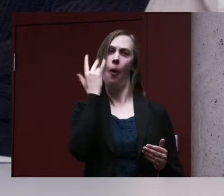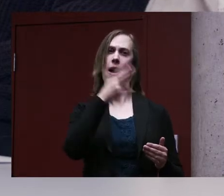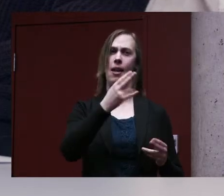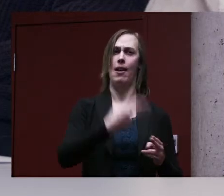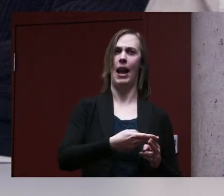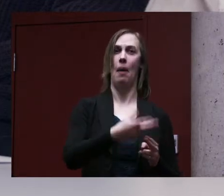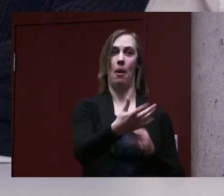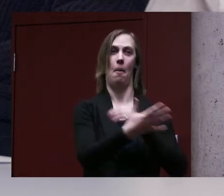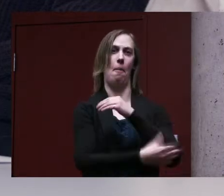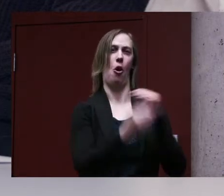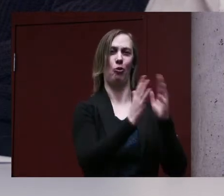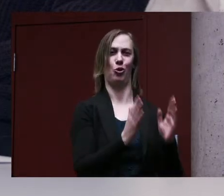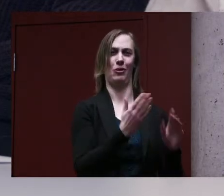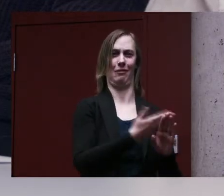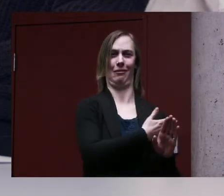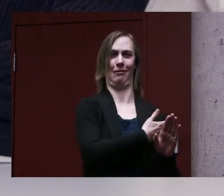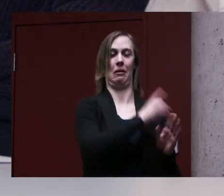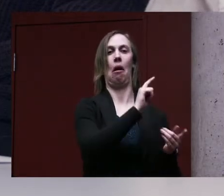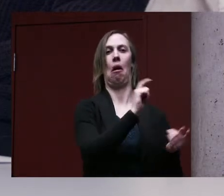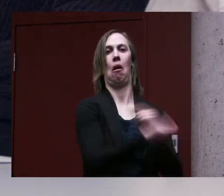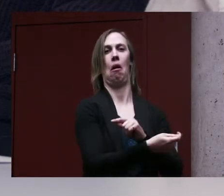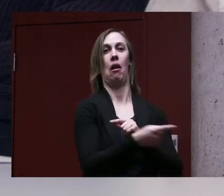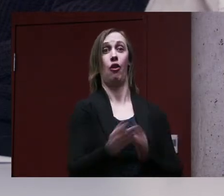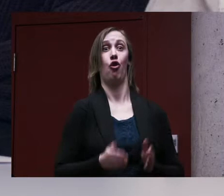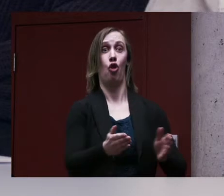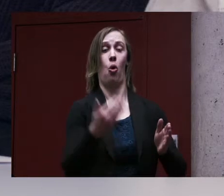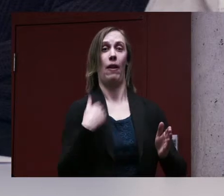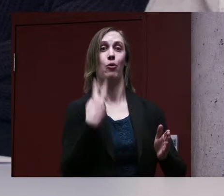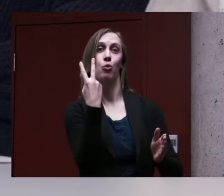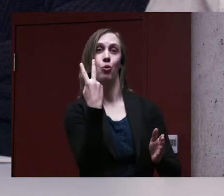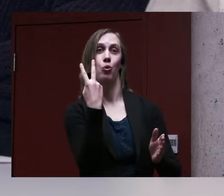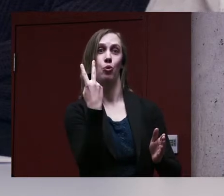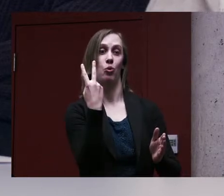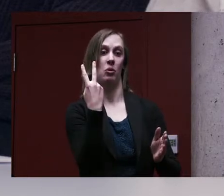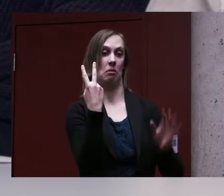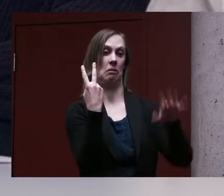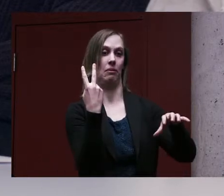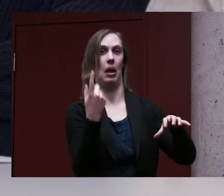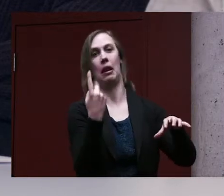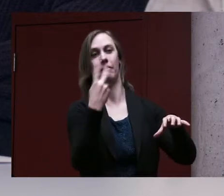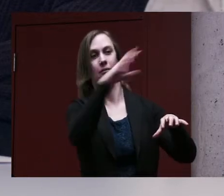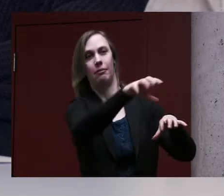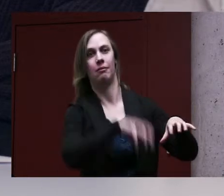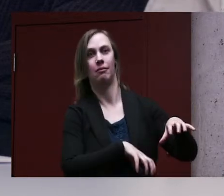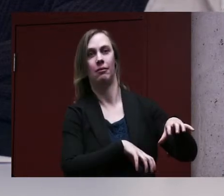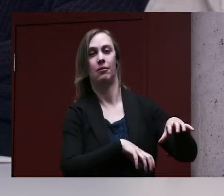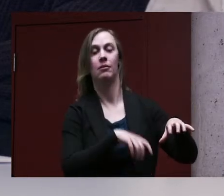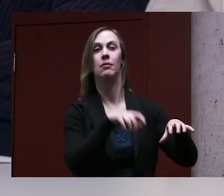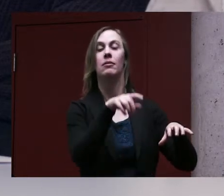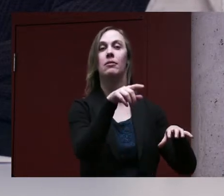it went from being a poorhouse to now it's a road that has only two neighbors on it. One is the